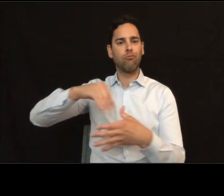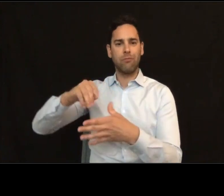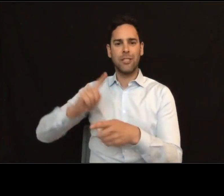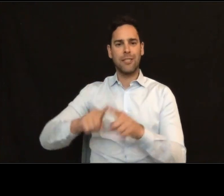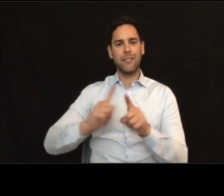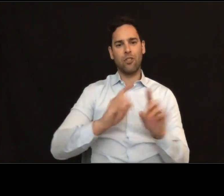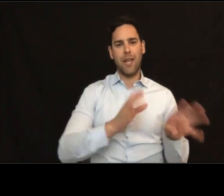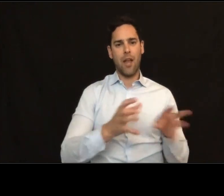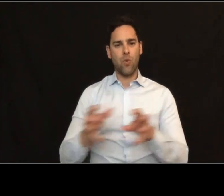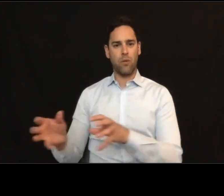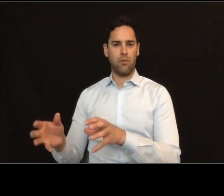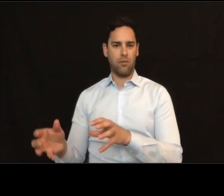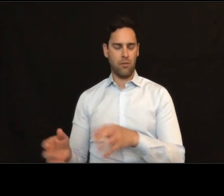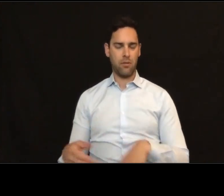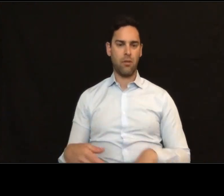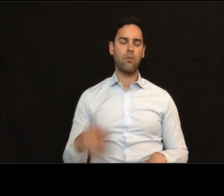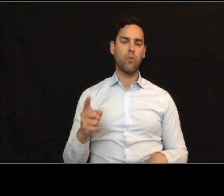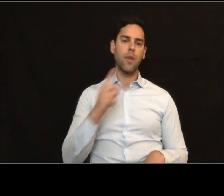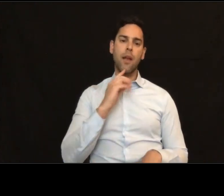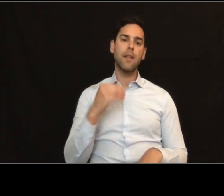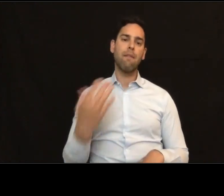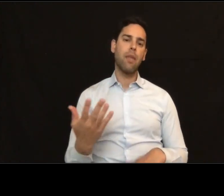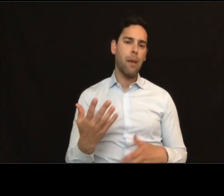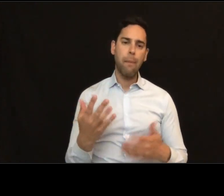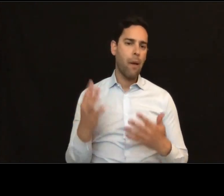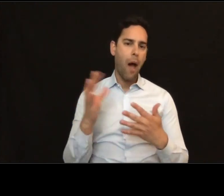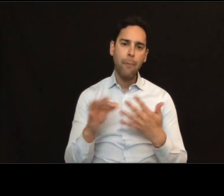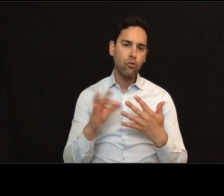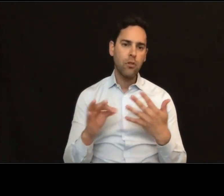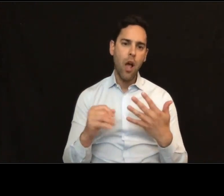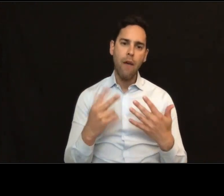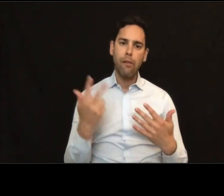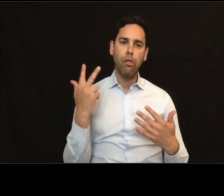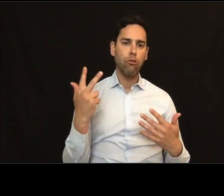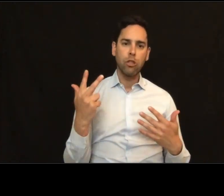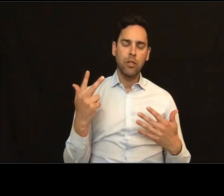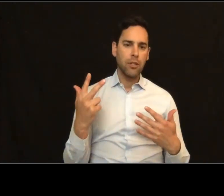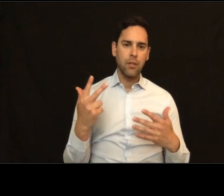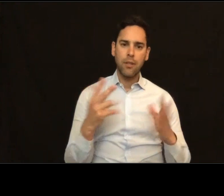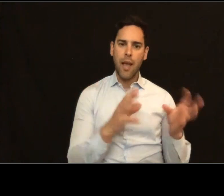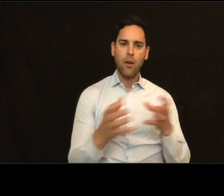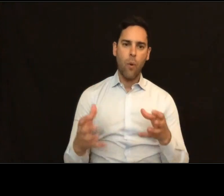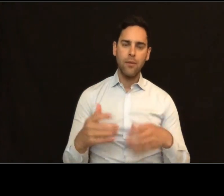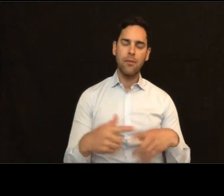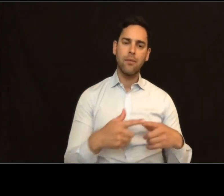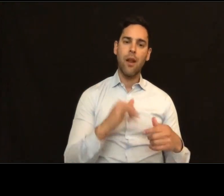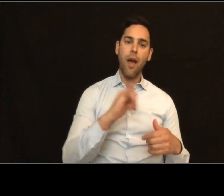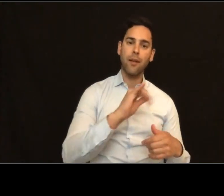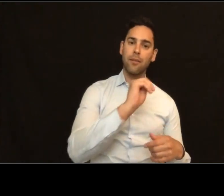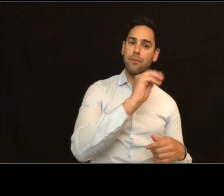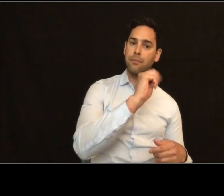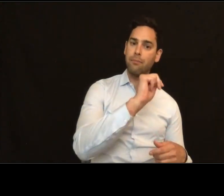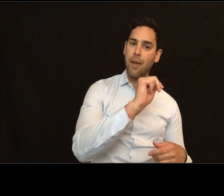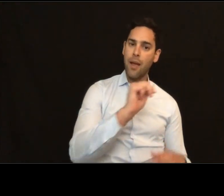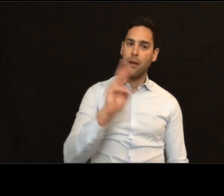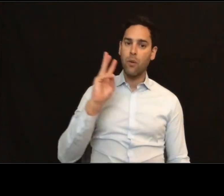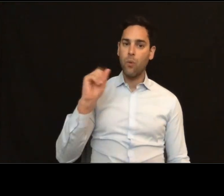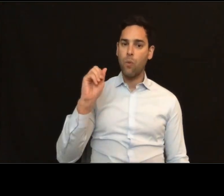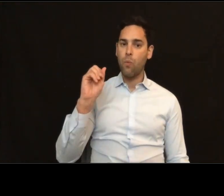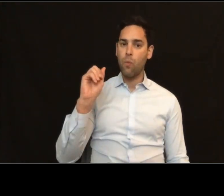You can give them the option of like 3 categories. So like man, woman, neither of these. And then have a fill in the